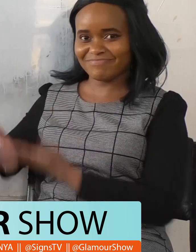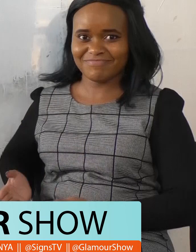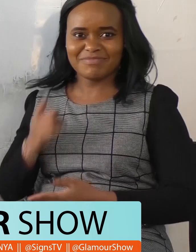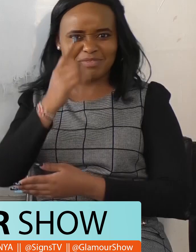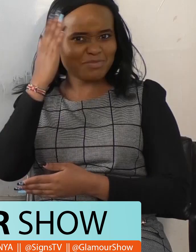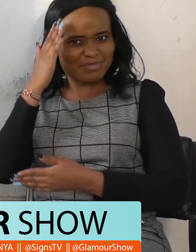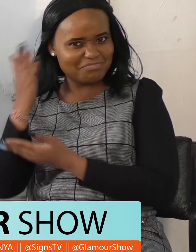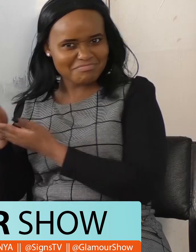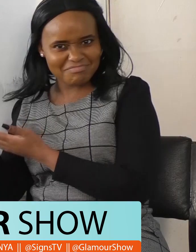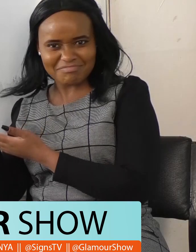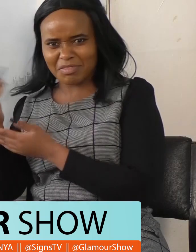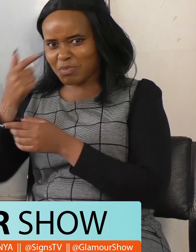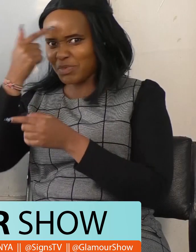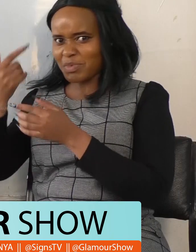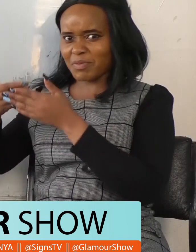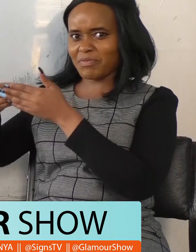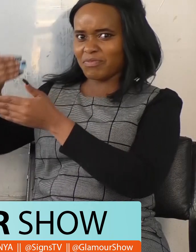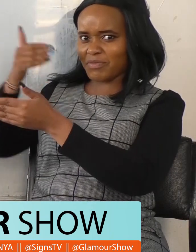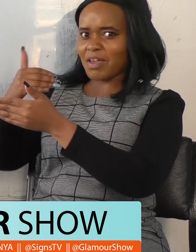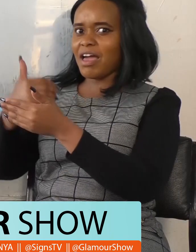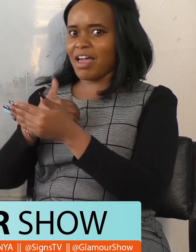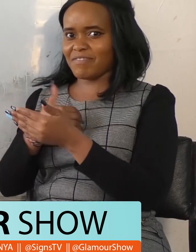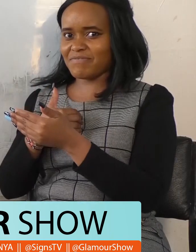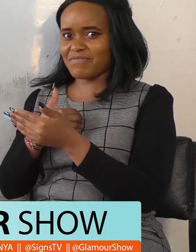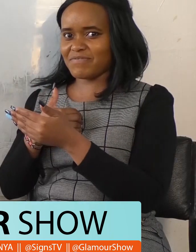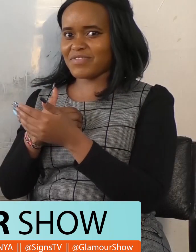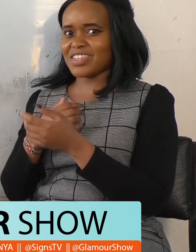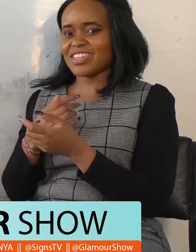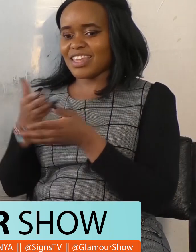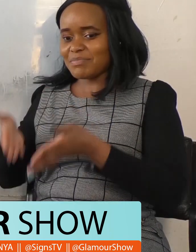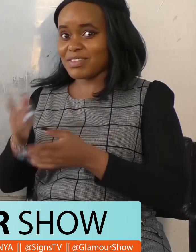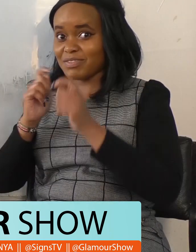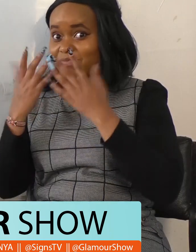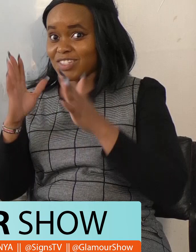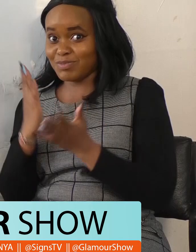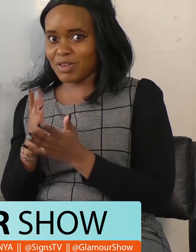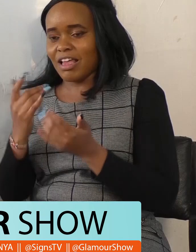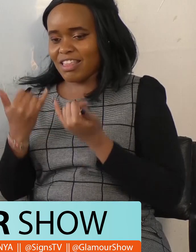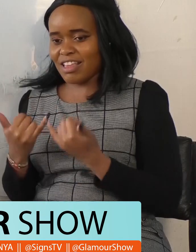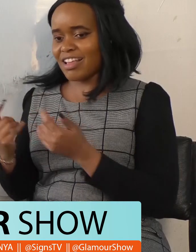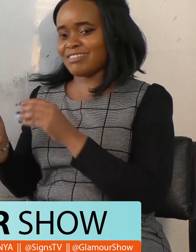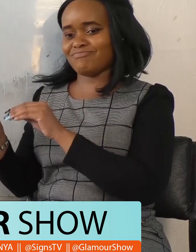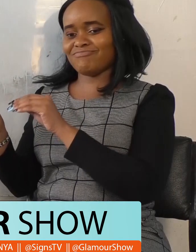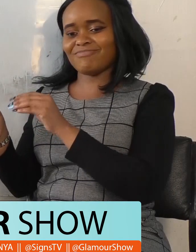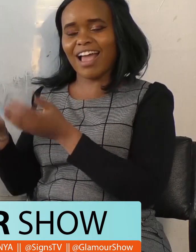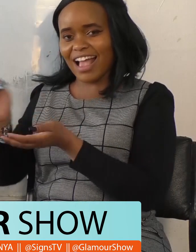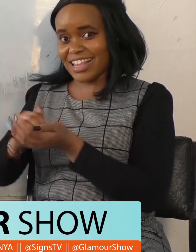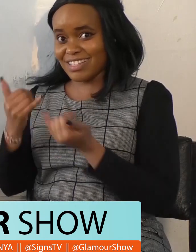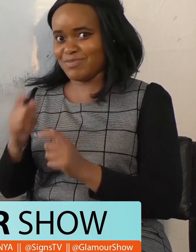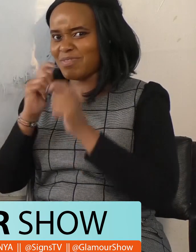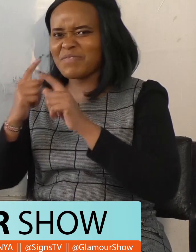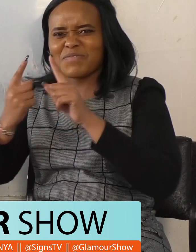with my guest over here. And I know my viewers, you know her because I've done an interview with